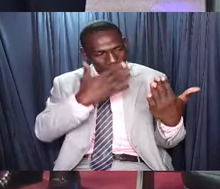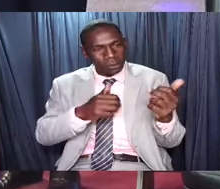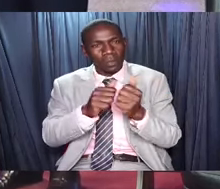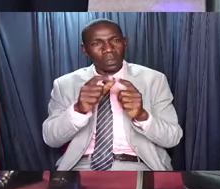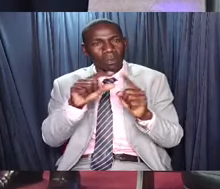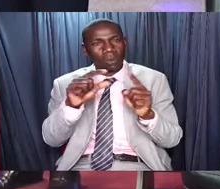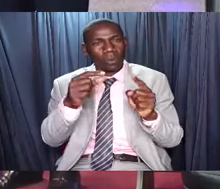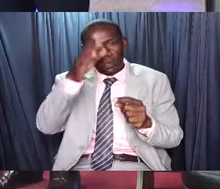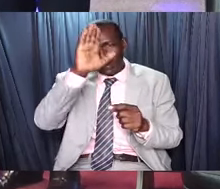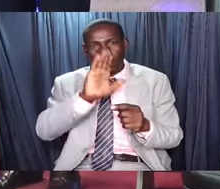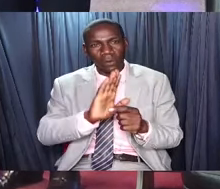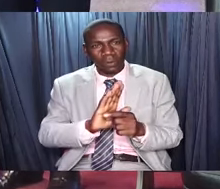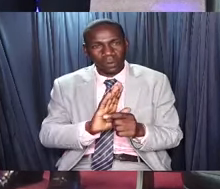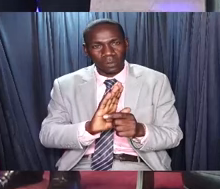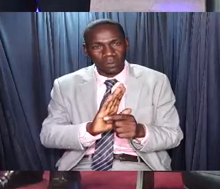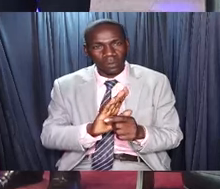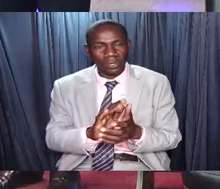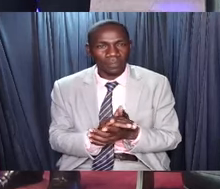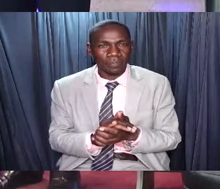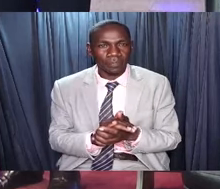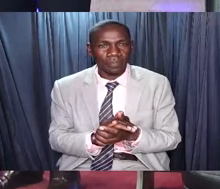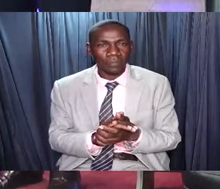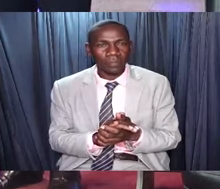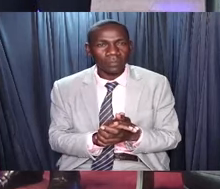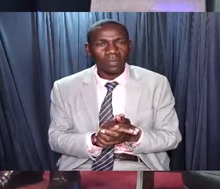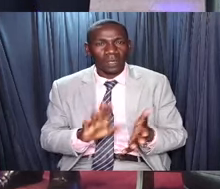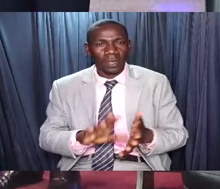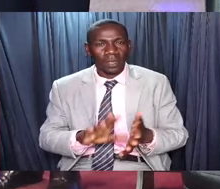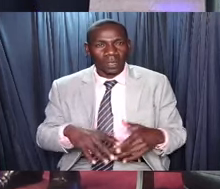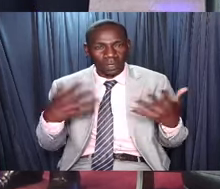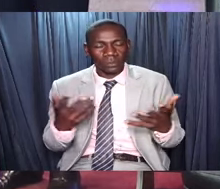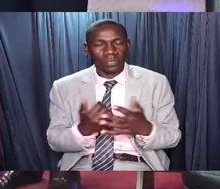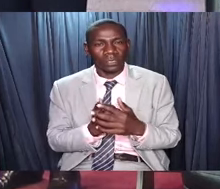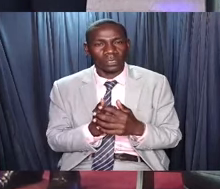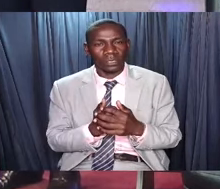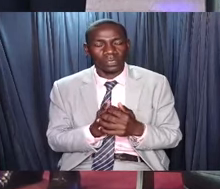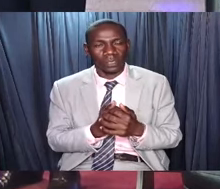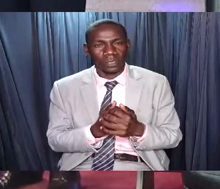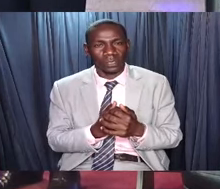carrying? That headscarf is what is beholded by the word of God, the mirror for us. Hallelujah.